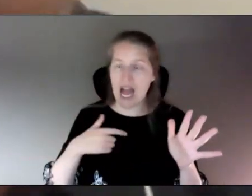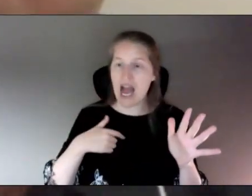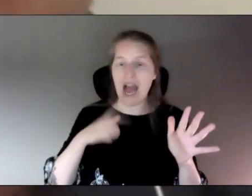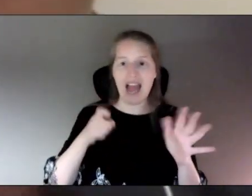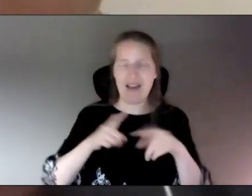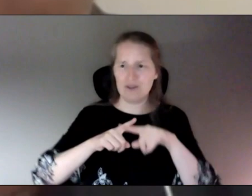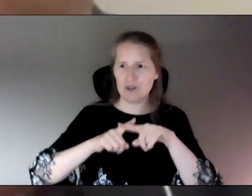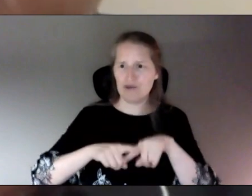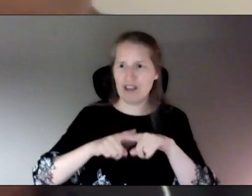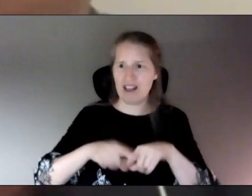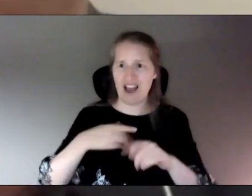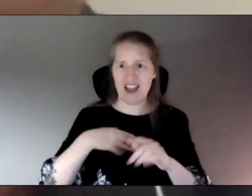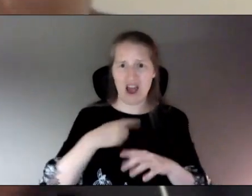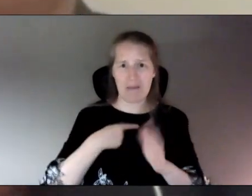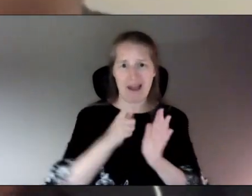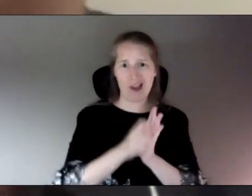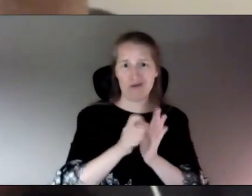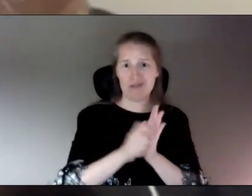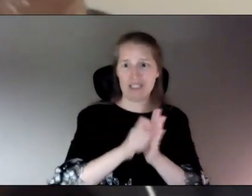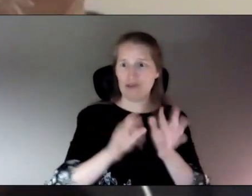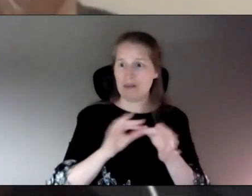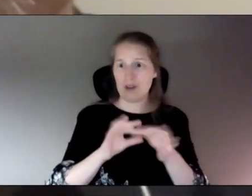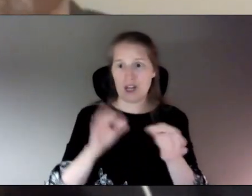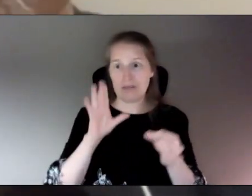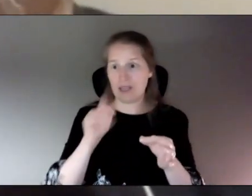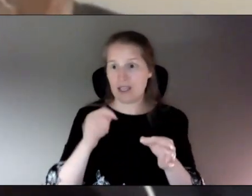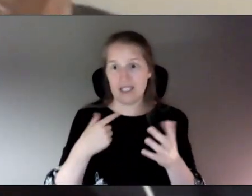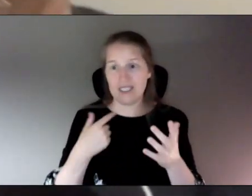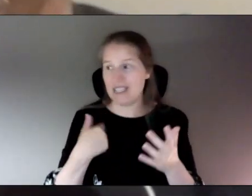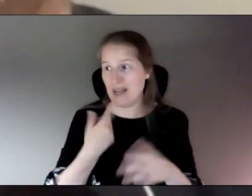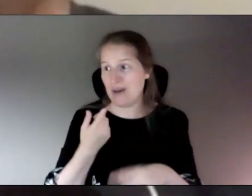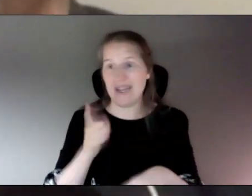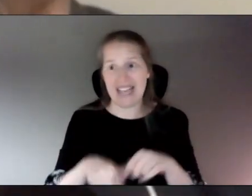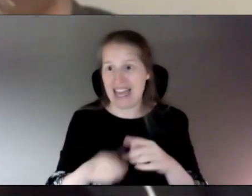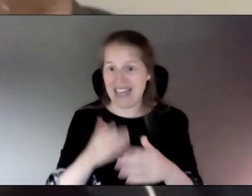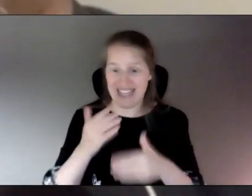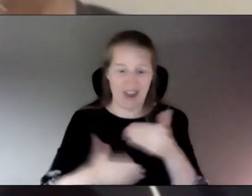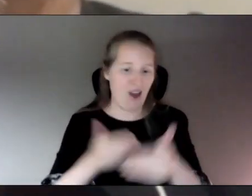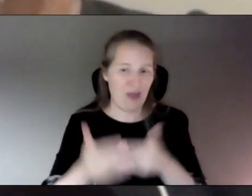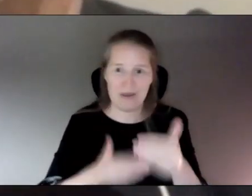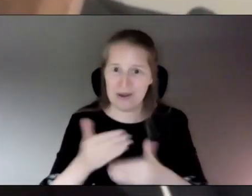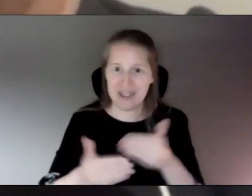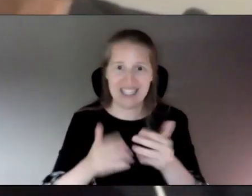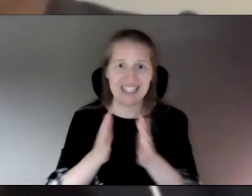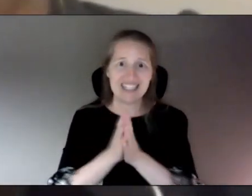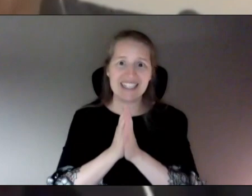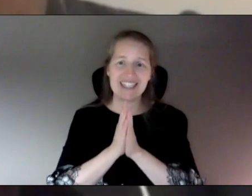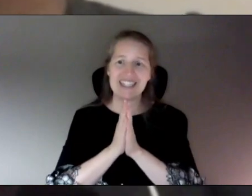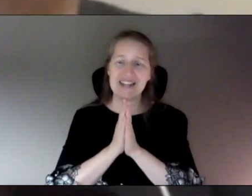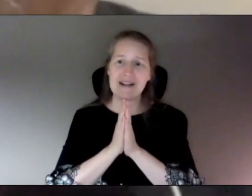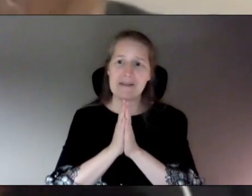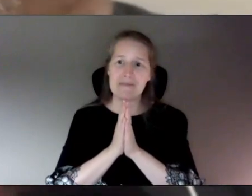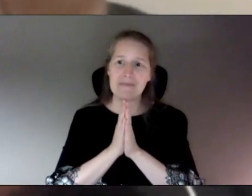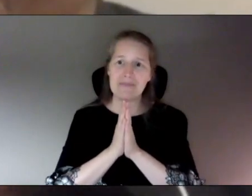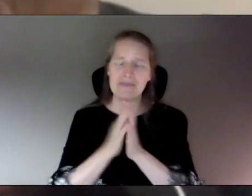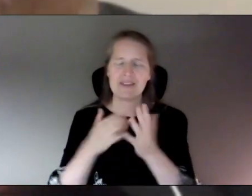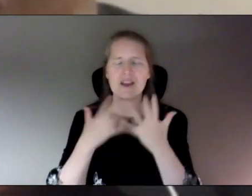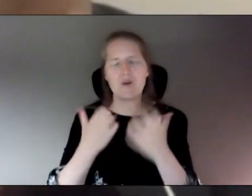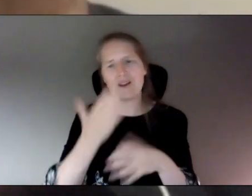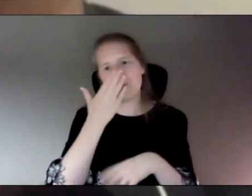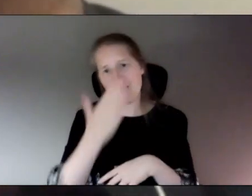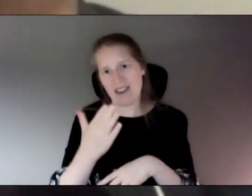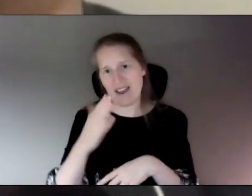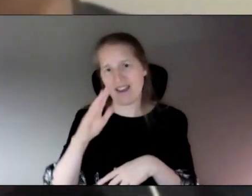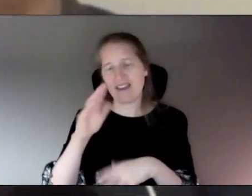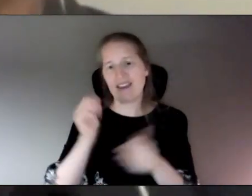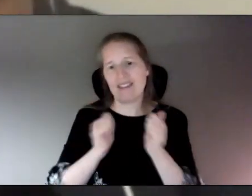on written remarks, because otherwise we're not gonna get through this. I want to thank Theater Washington and